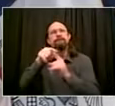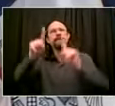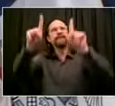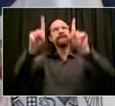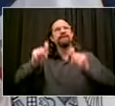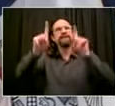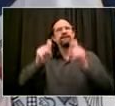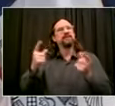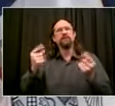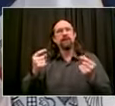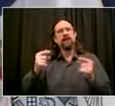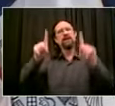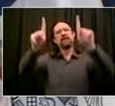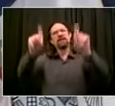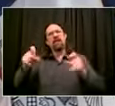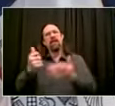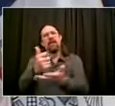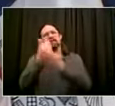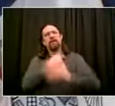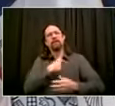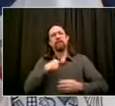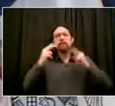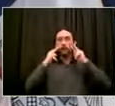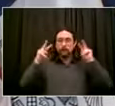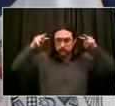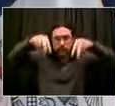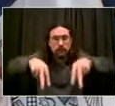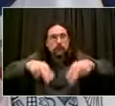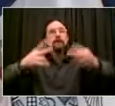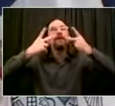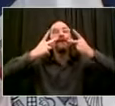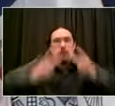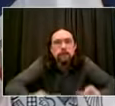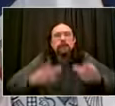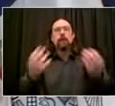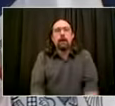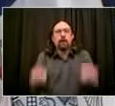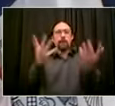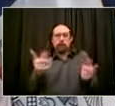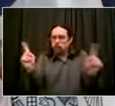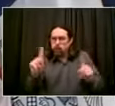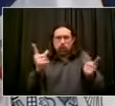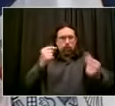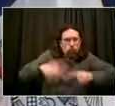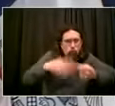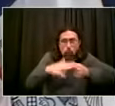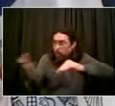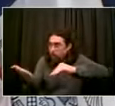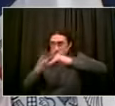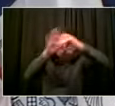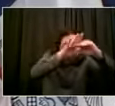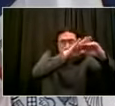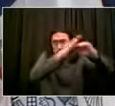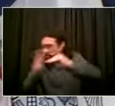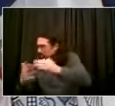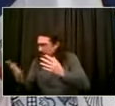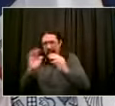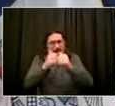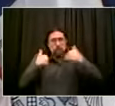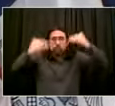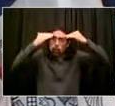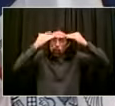understand what's going on. So I think we clearly are seeing an uptick in testing now that we've sounded the alarm. And it does